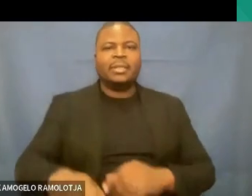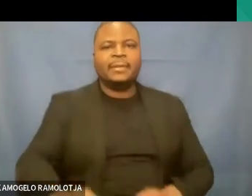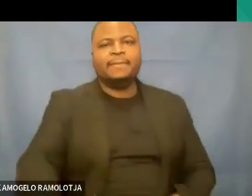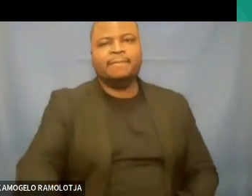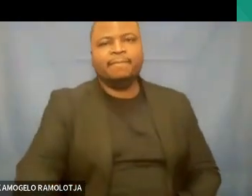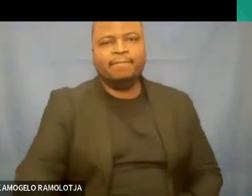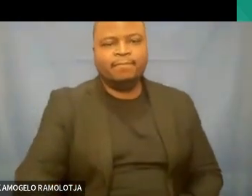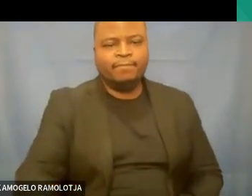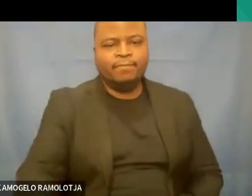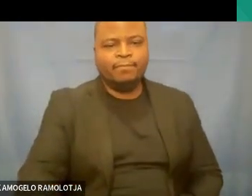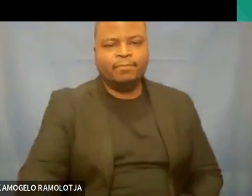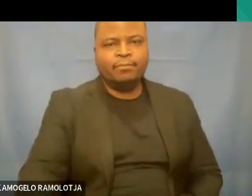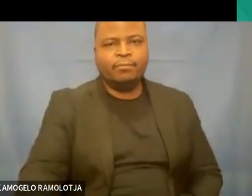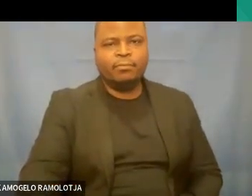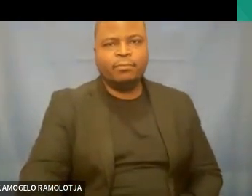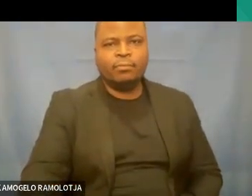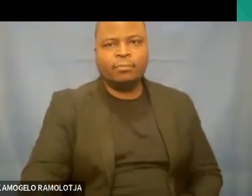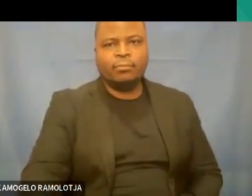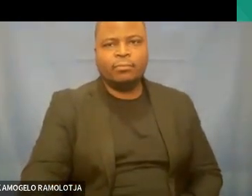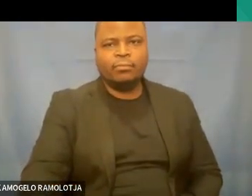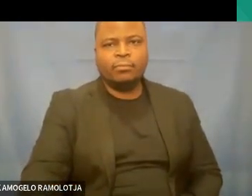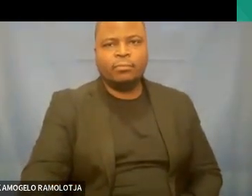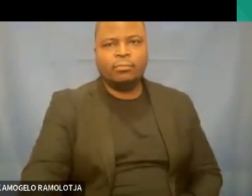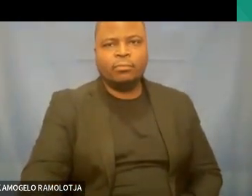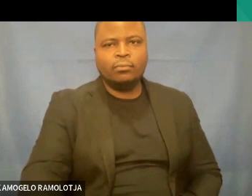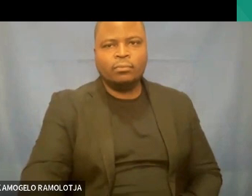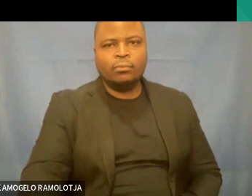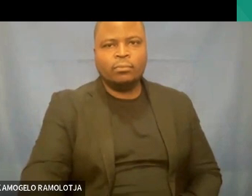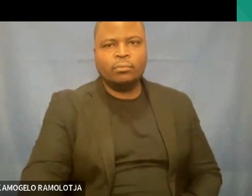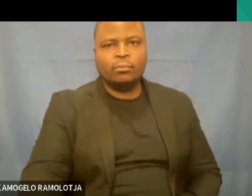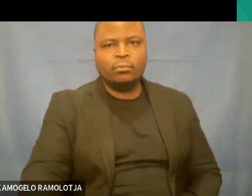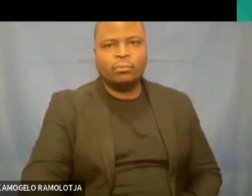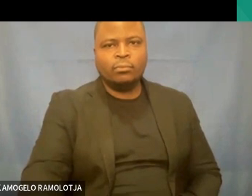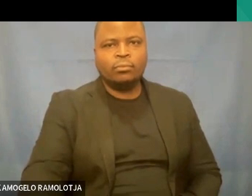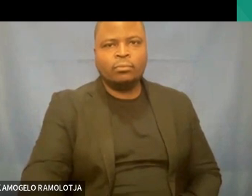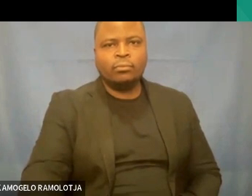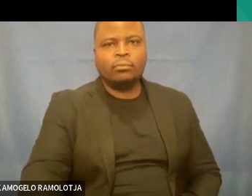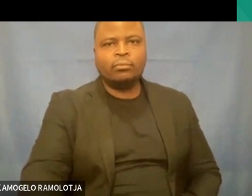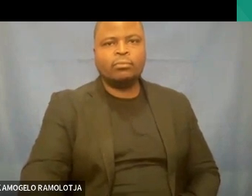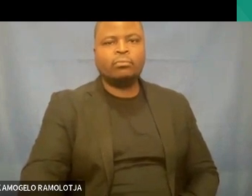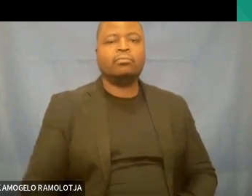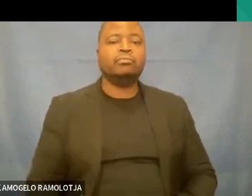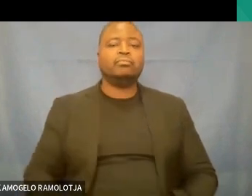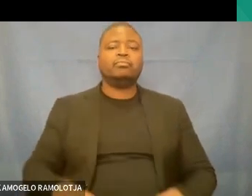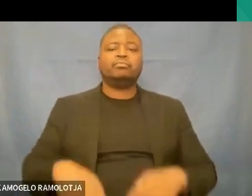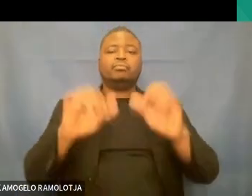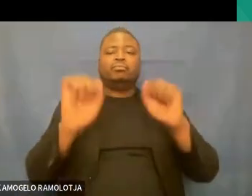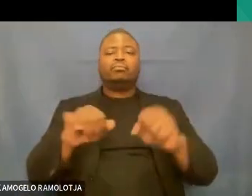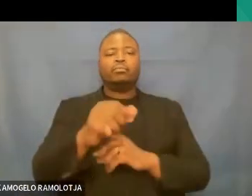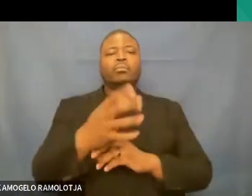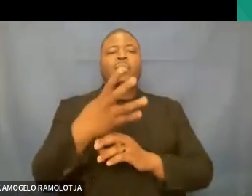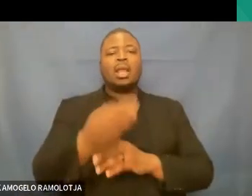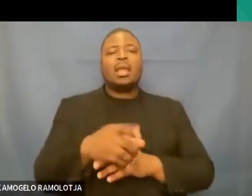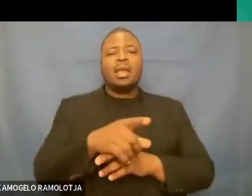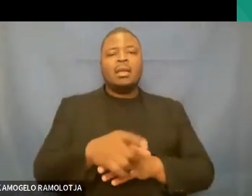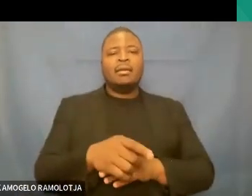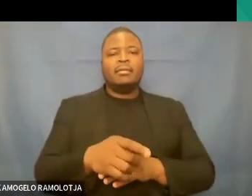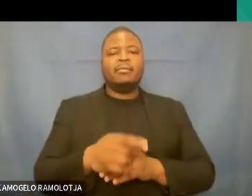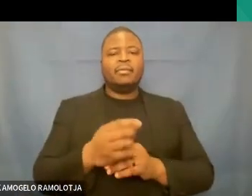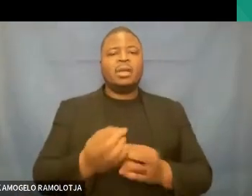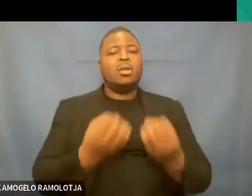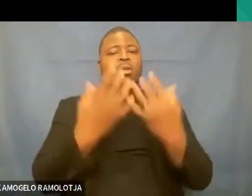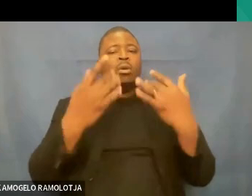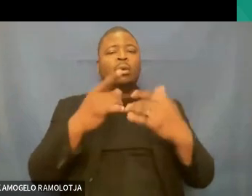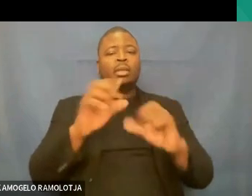So this is obviously a lot of points that I've mentioned here, and I can't go into all of them. But we need to do better, and we need to